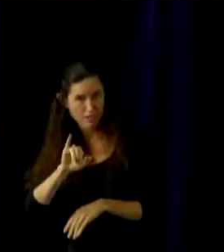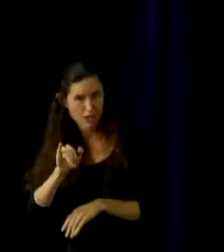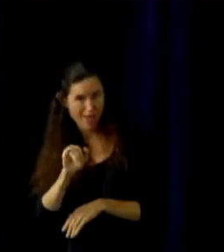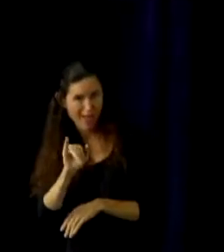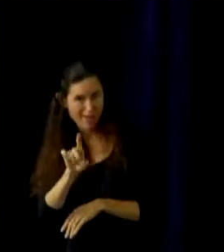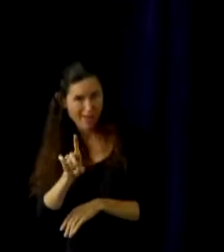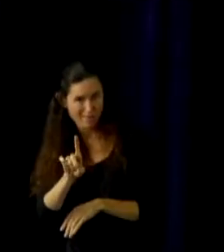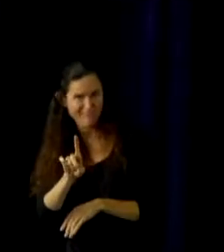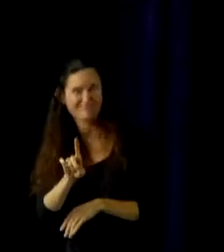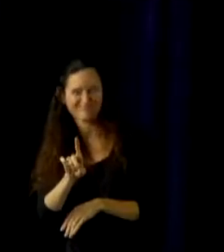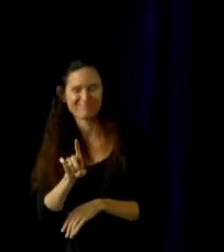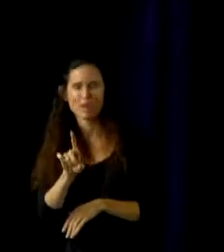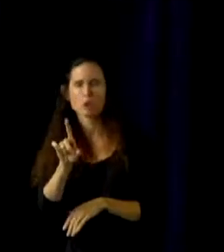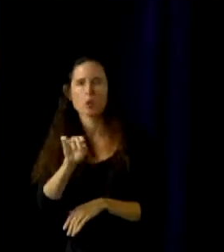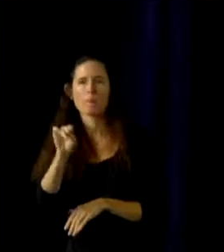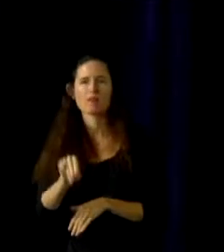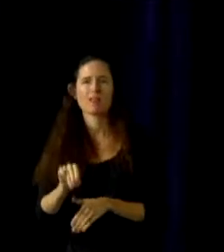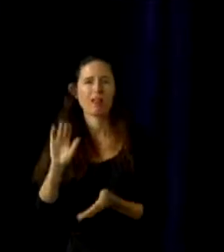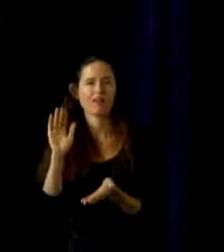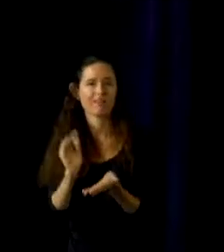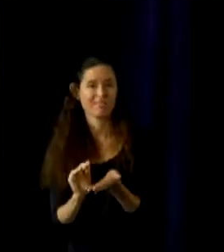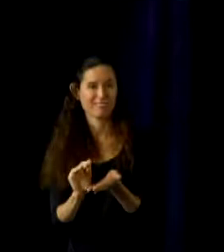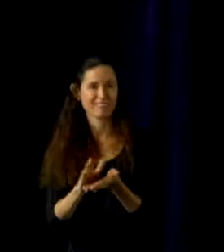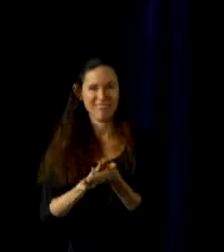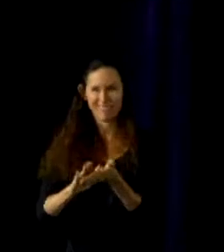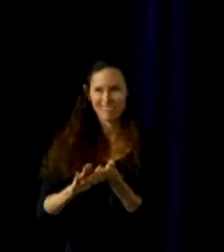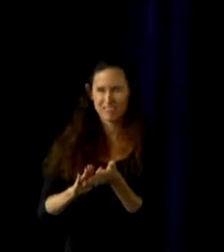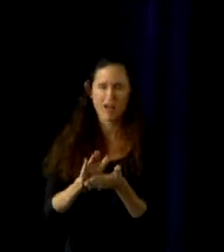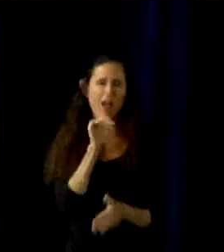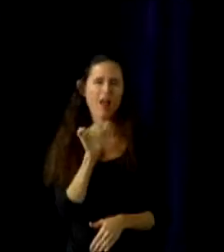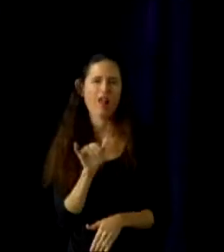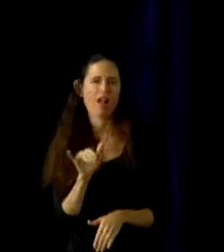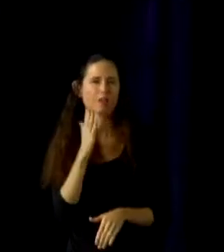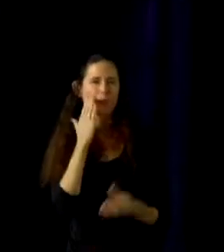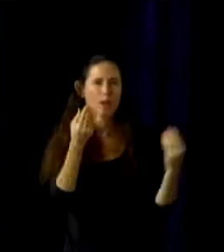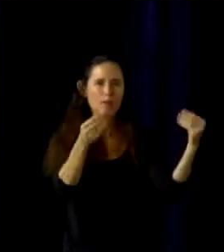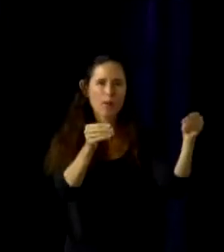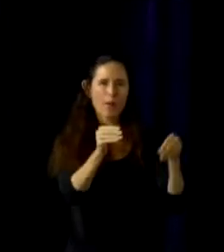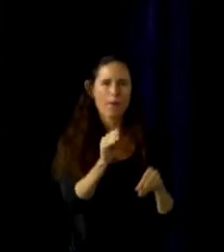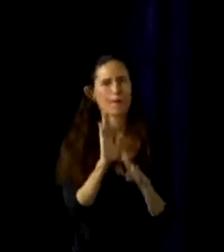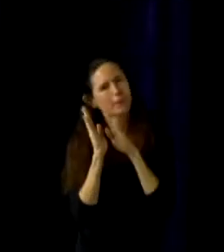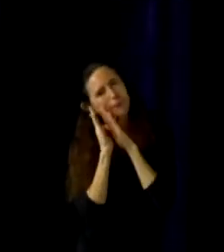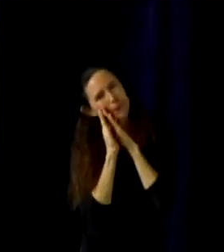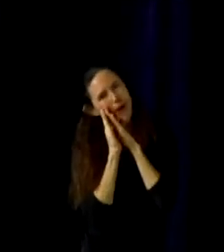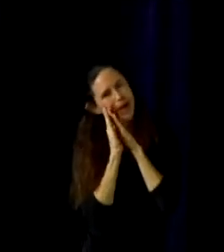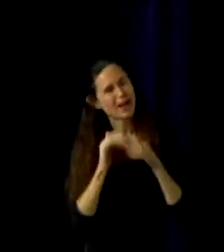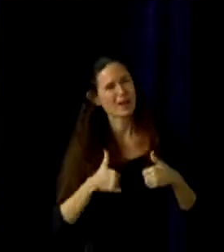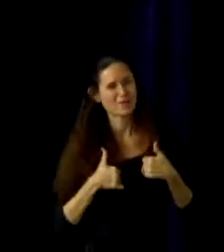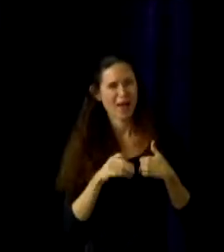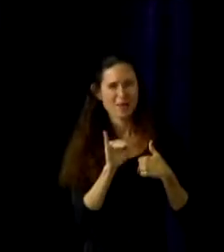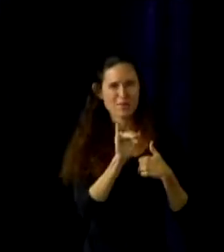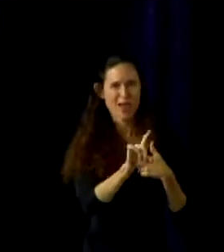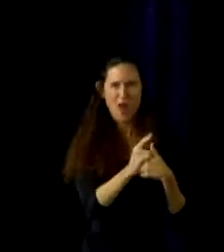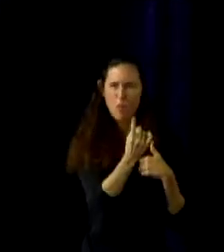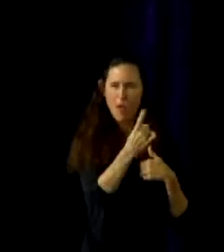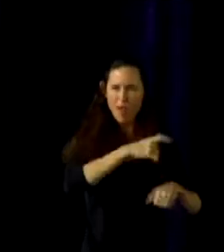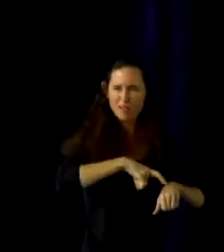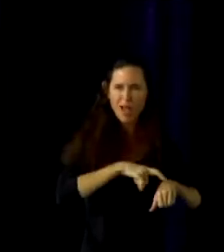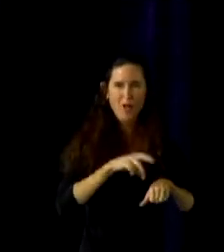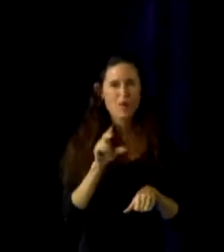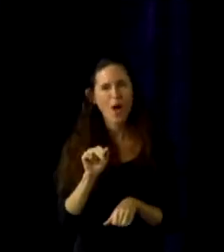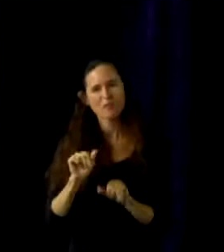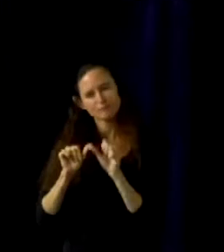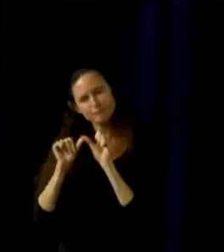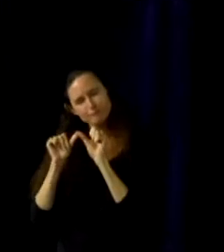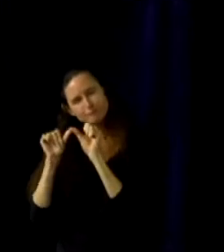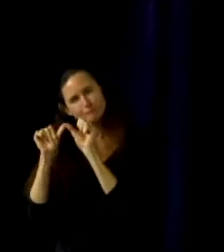gets you a 20% discount. It's not like Bed Bath & Beyond at one item at one time. This is all the time